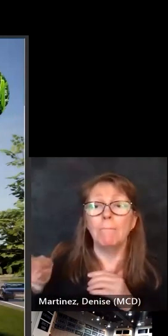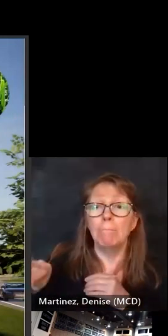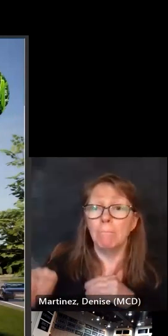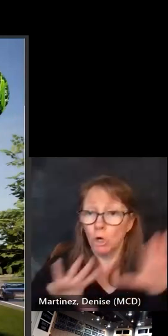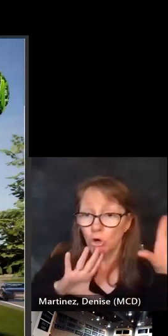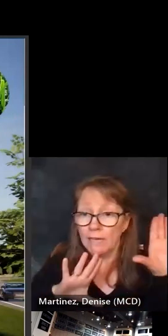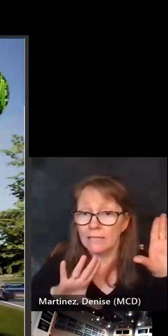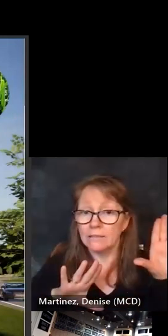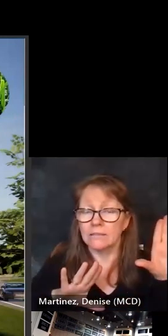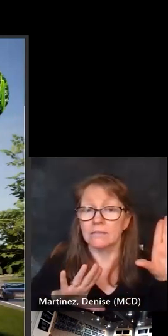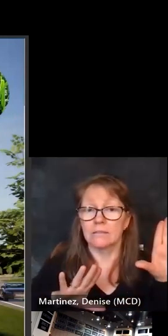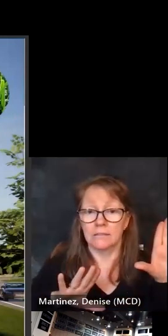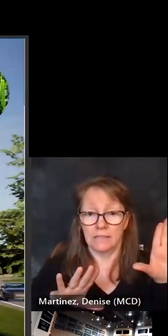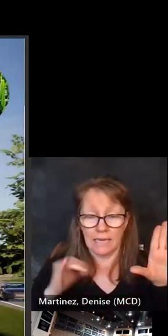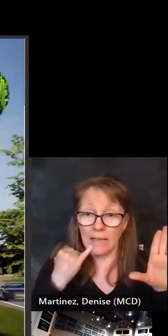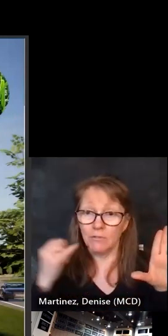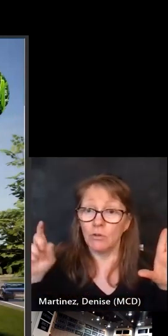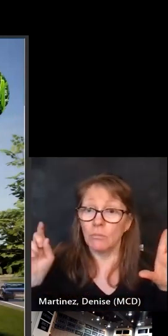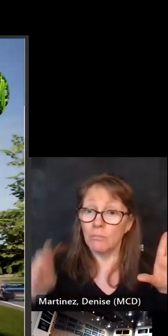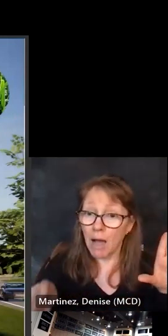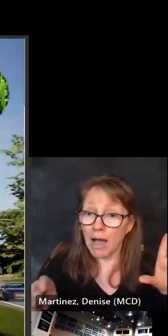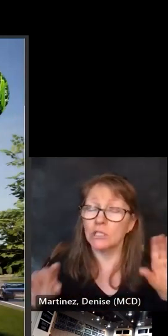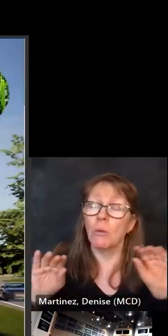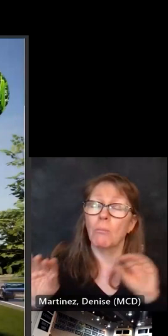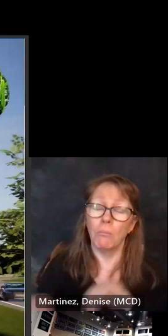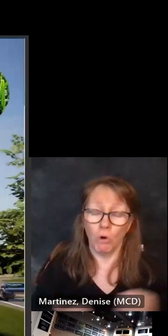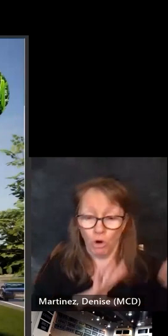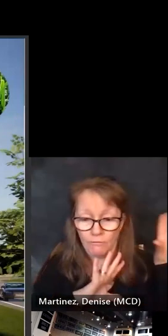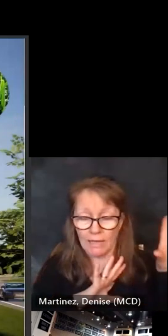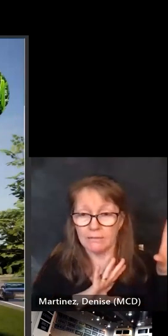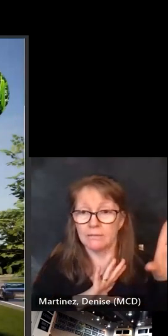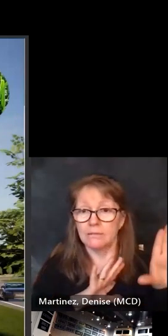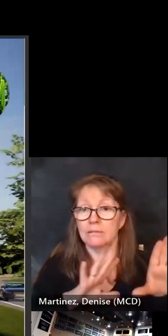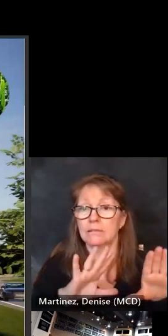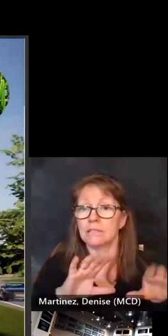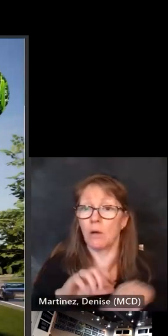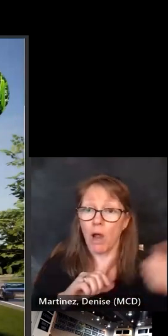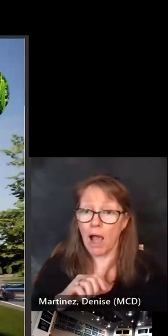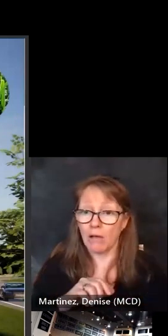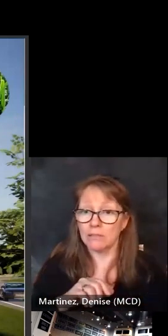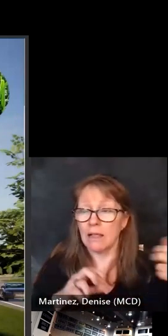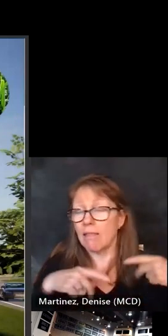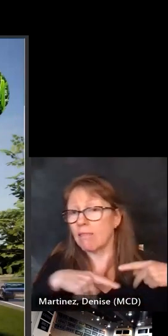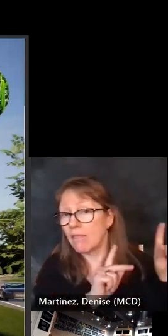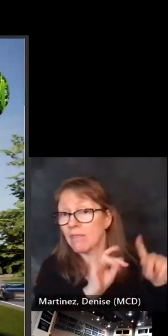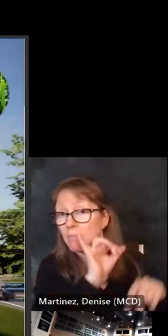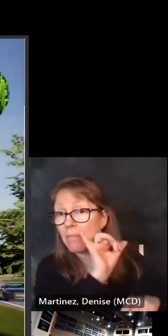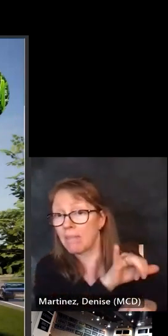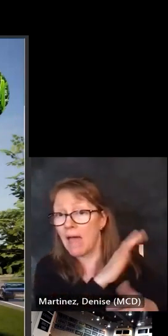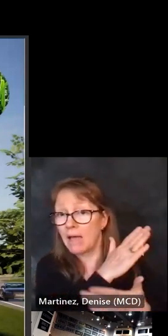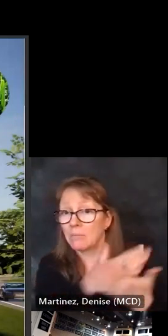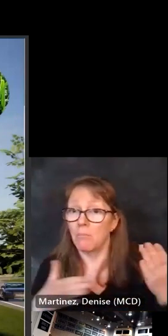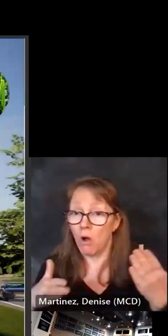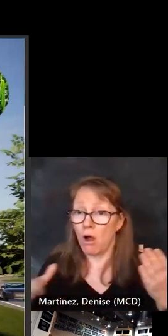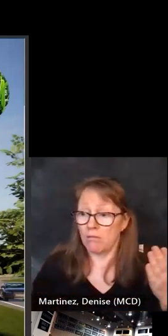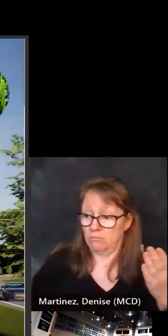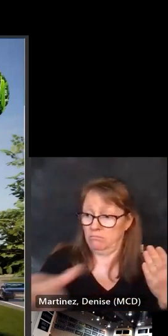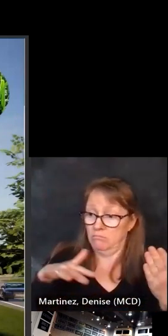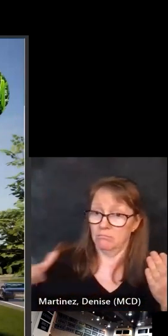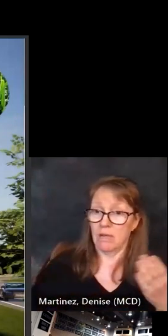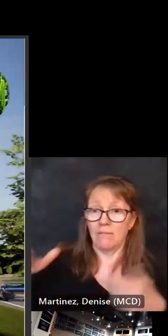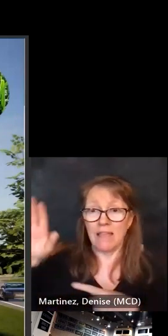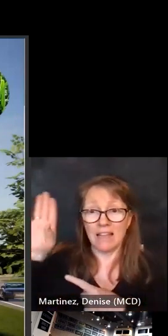if you would must use salt, somewhere else, and let them have that part of that is